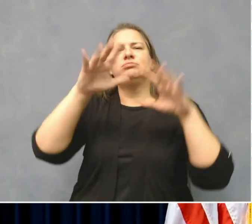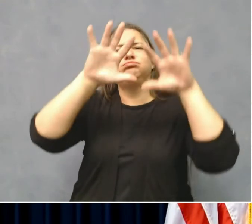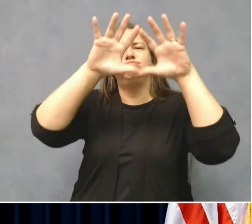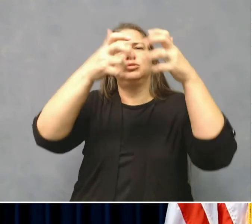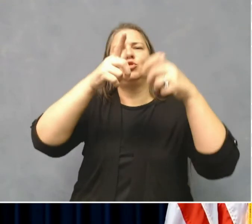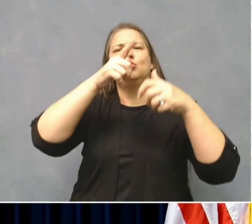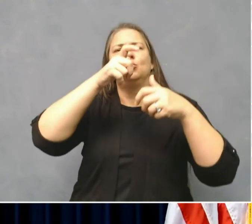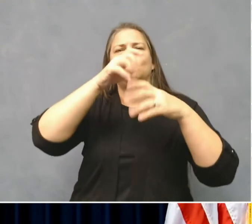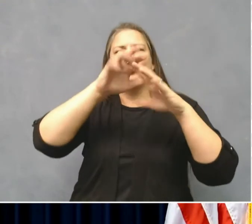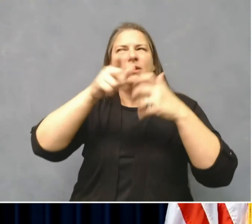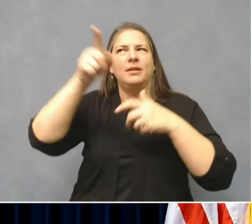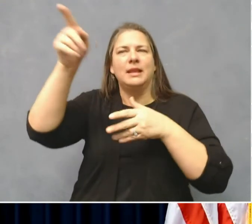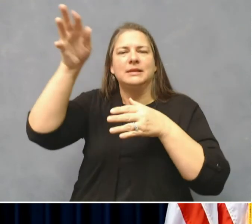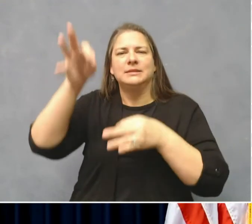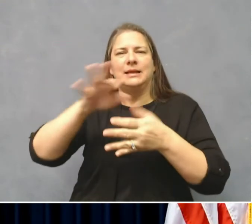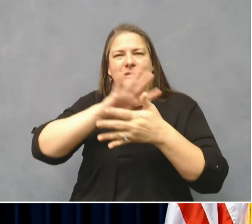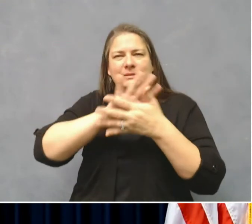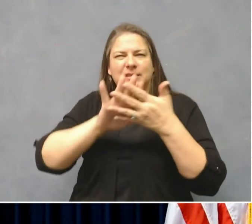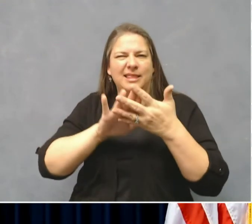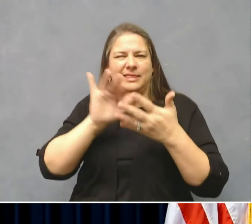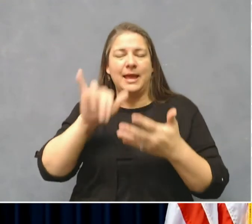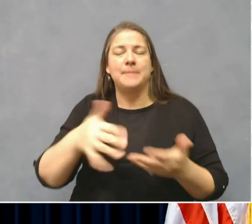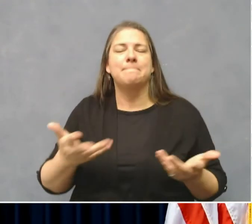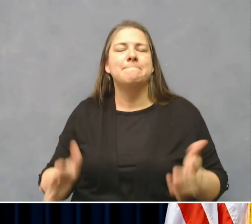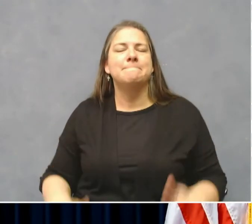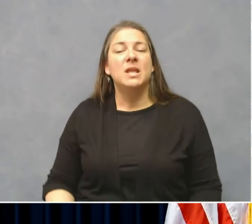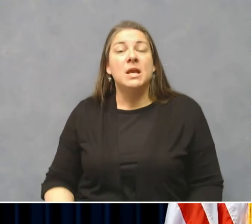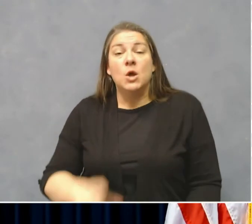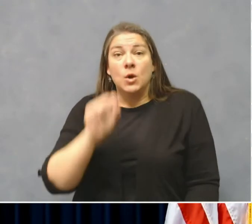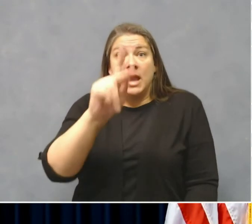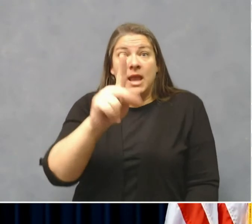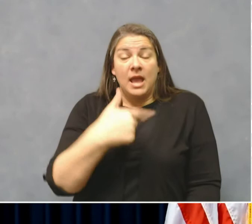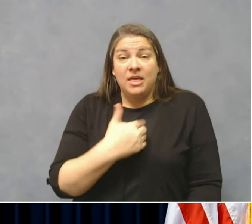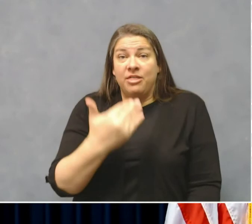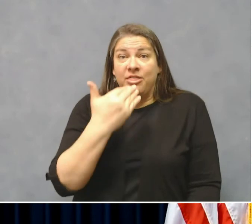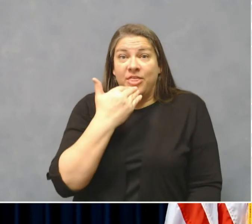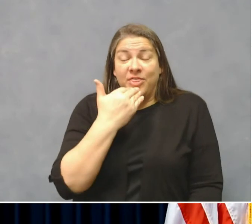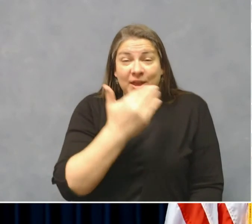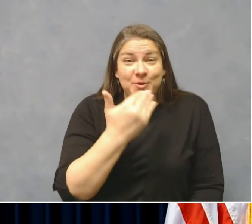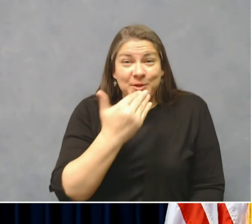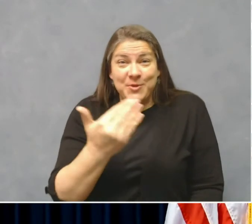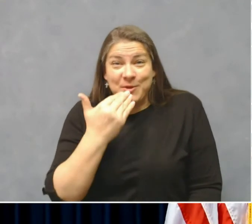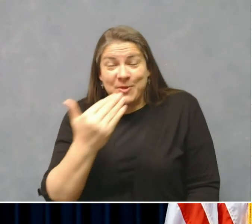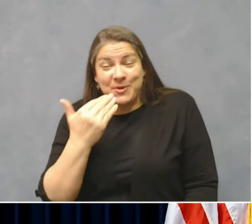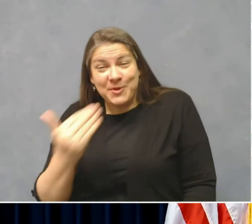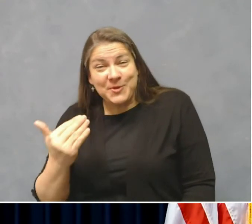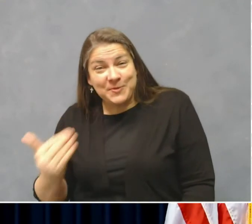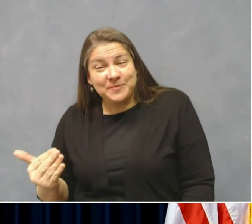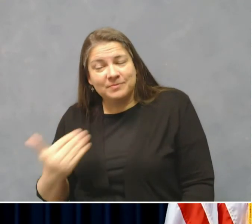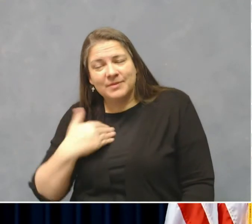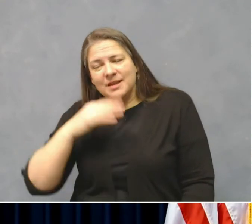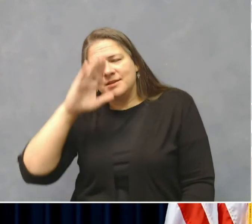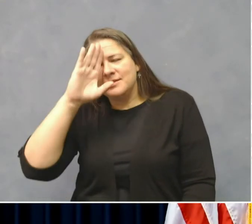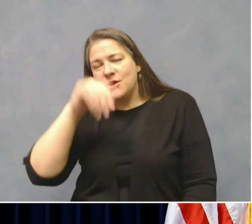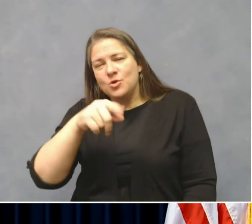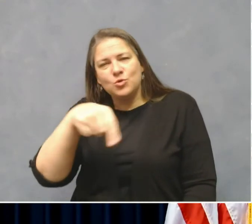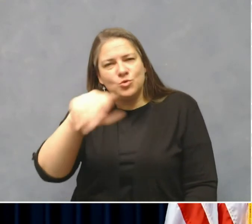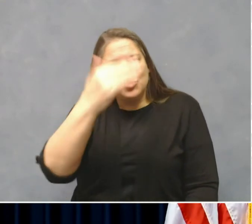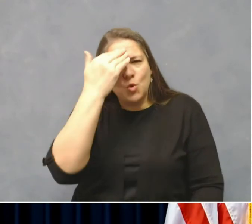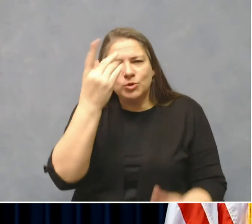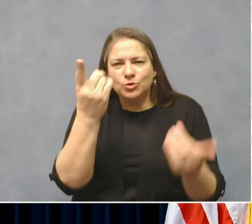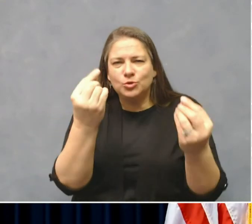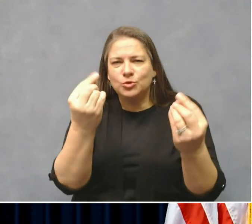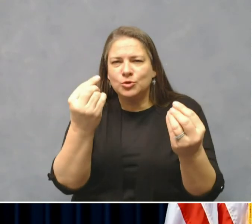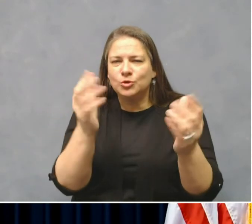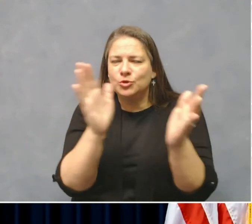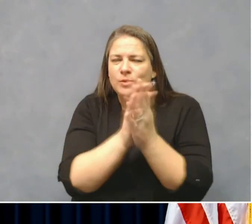allocations. All right, I want to thank everybody. We know what it takes. We have the game plan. We just have to